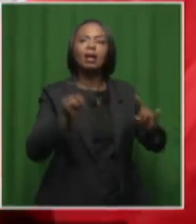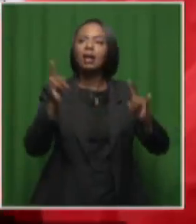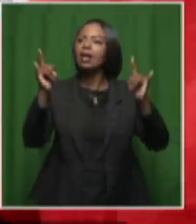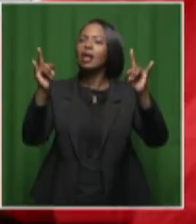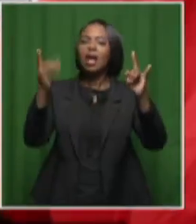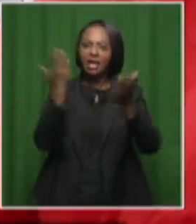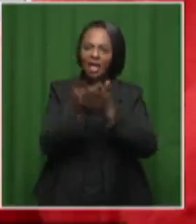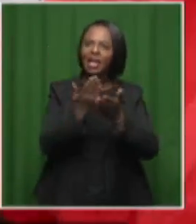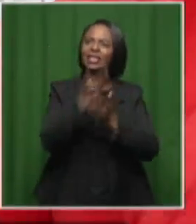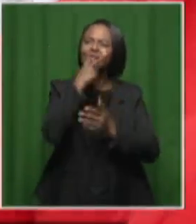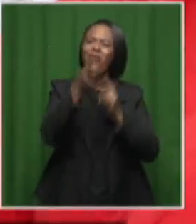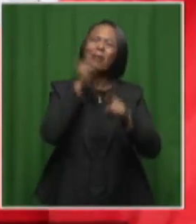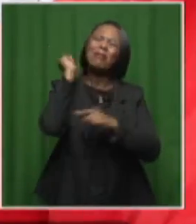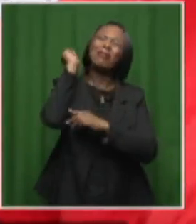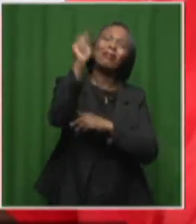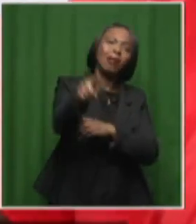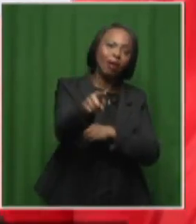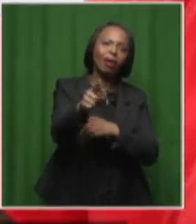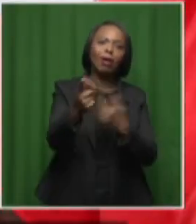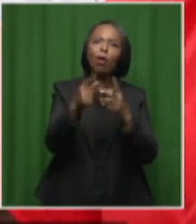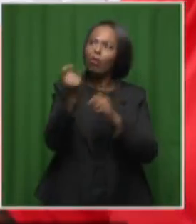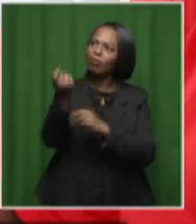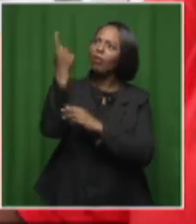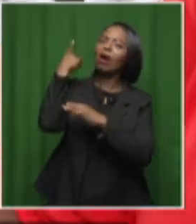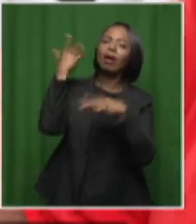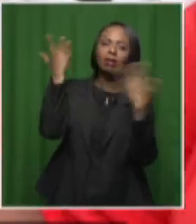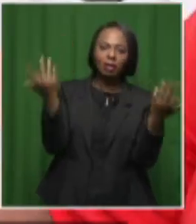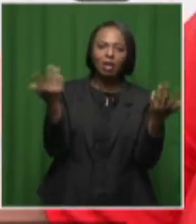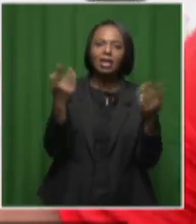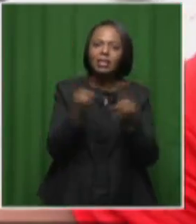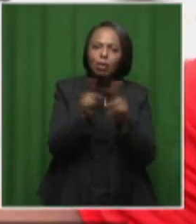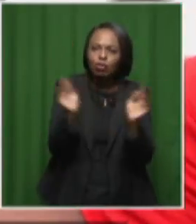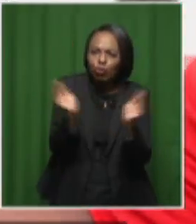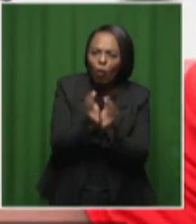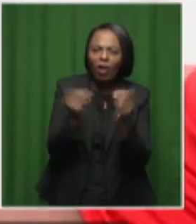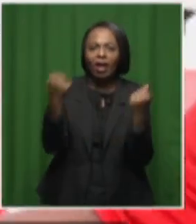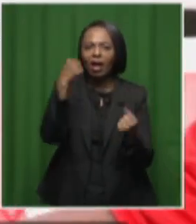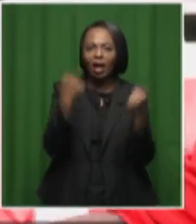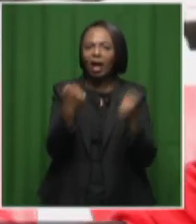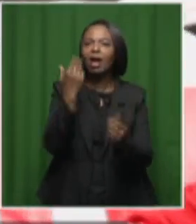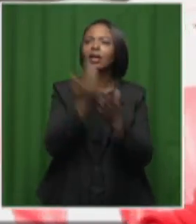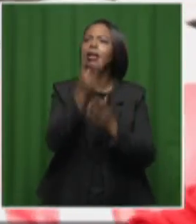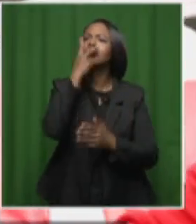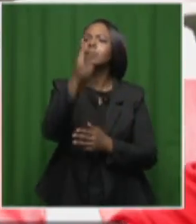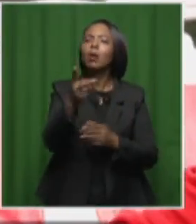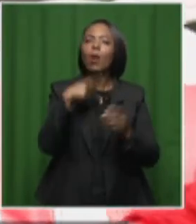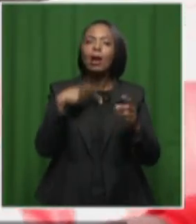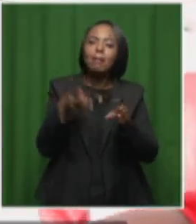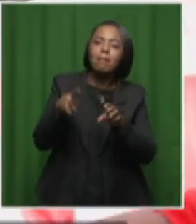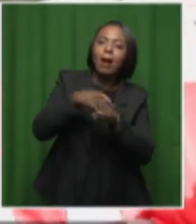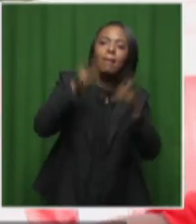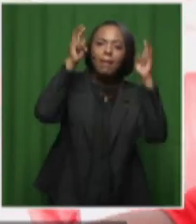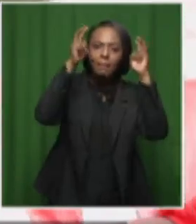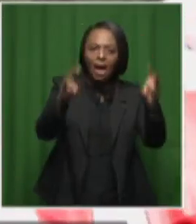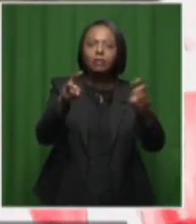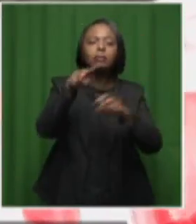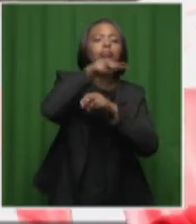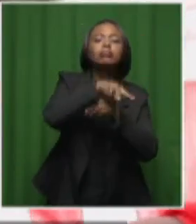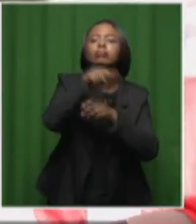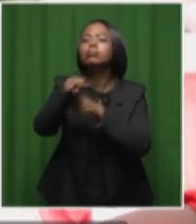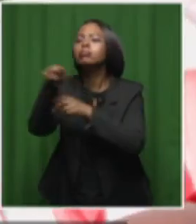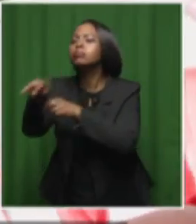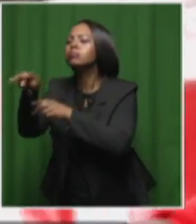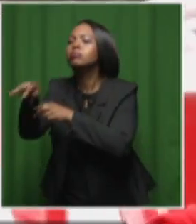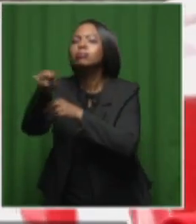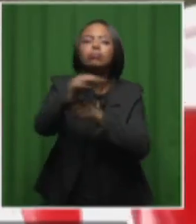cannot see from a smaller car. So I'd say this is the best way to see Johannesburg. You do not only get to see sites, but you are also